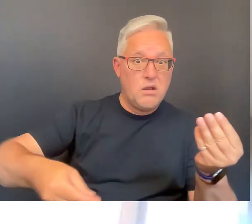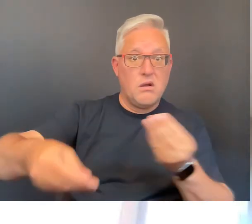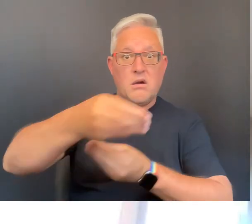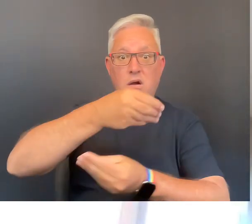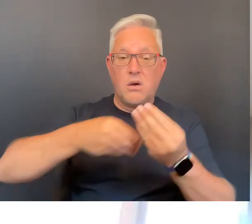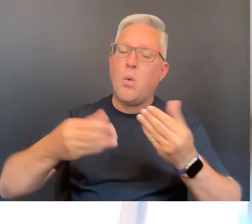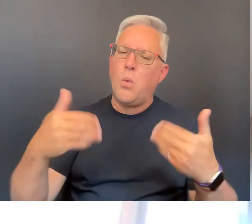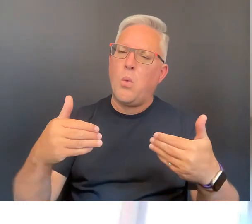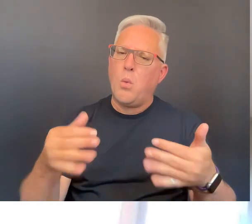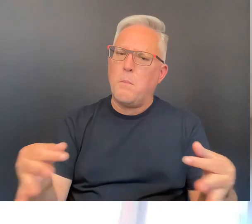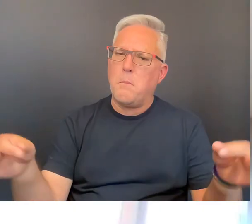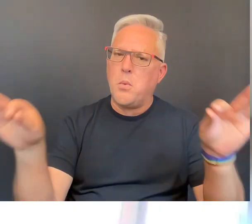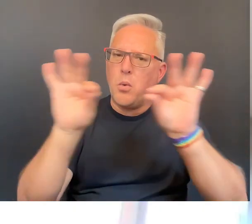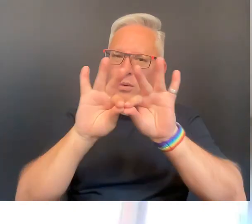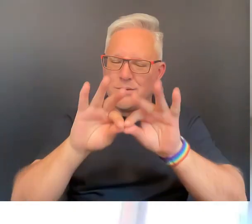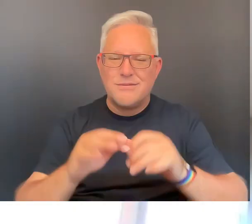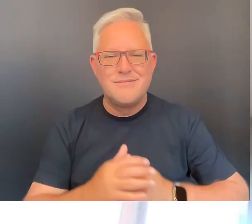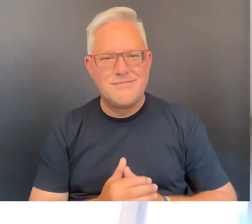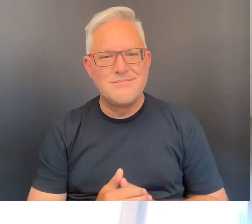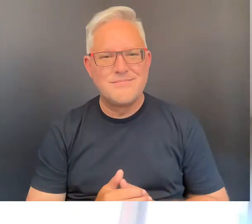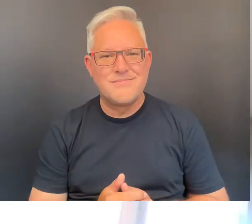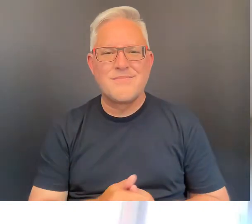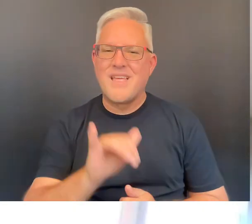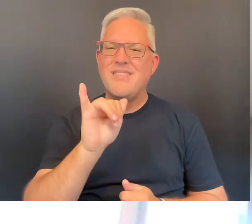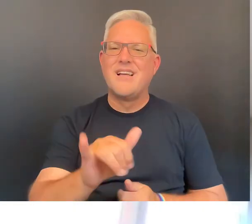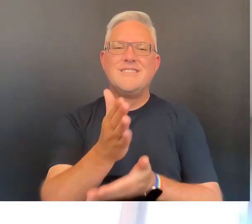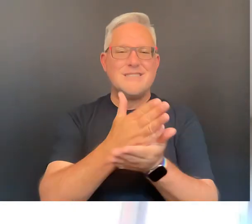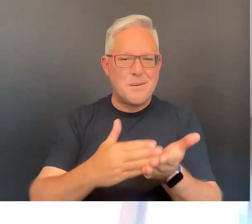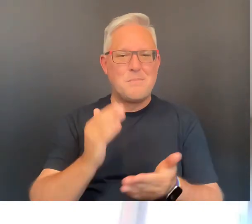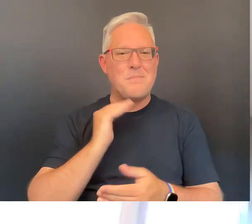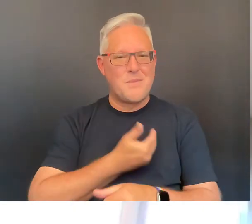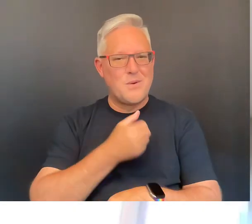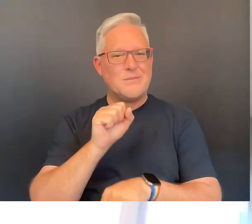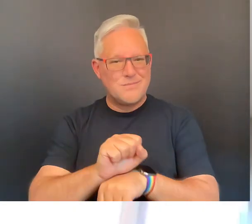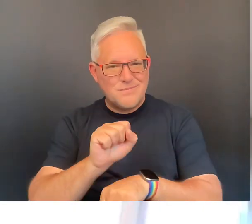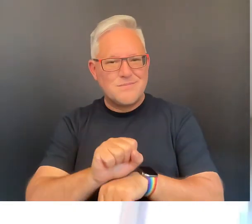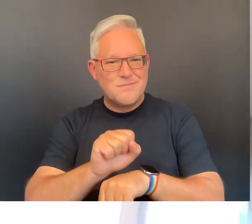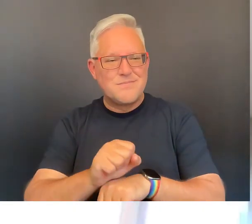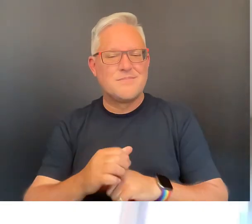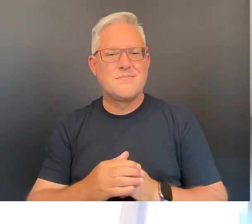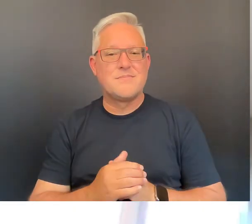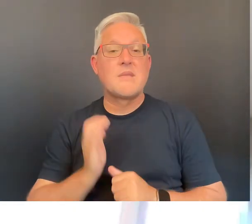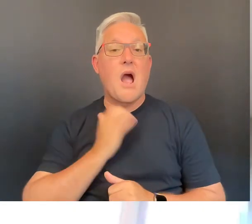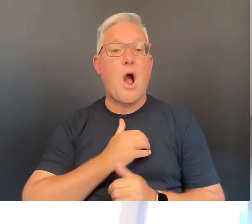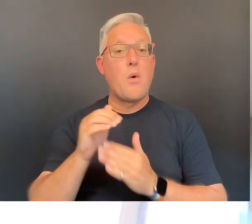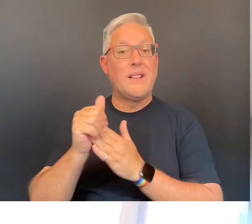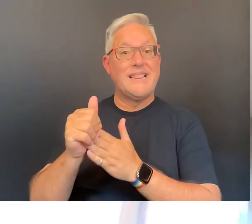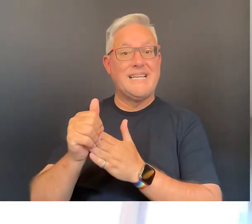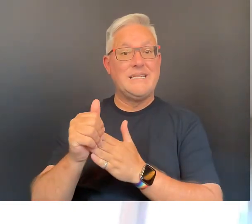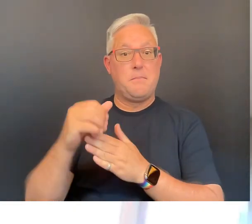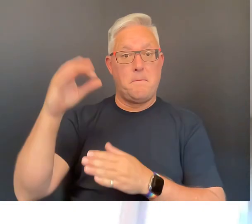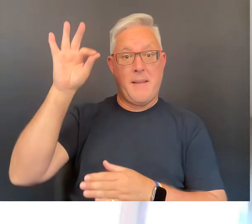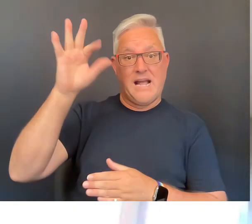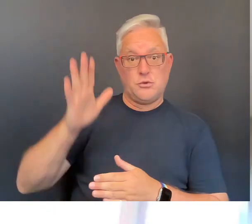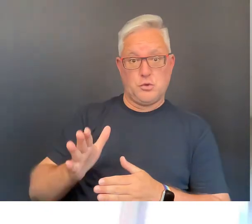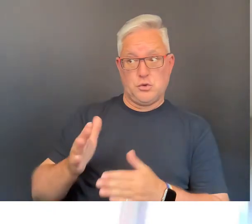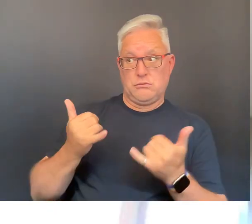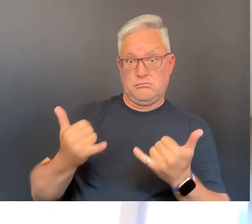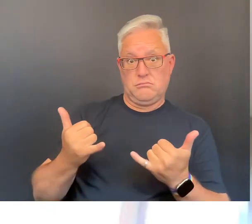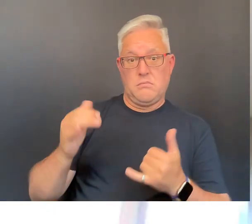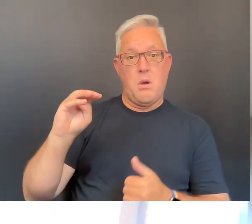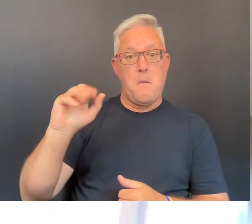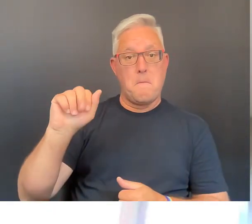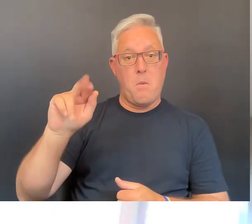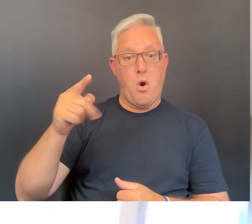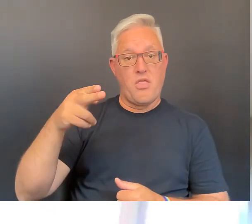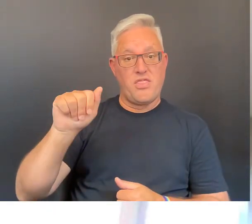Yeah, that's some of the things that we do. And our lead pastor currently,